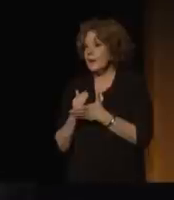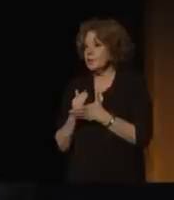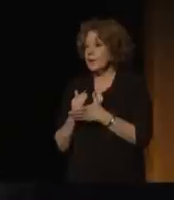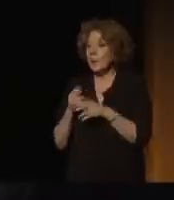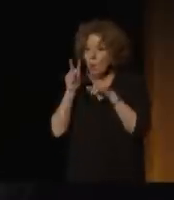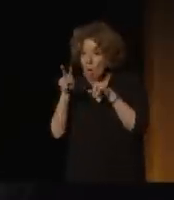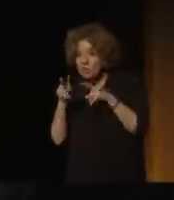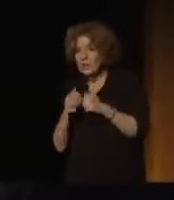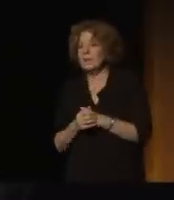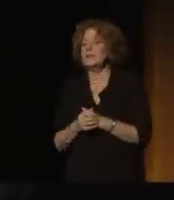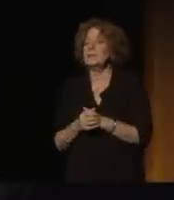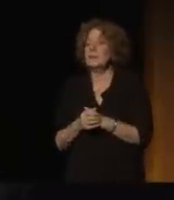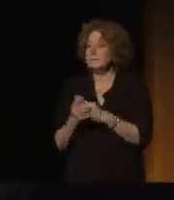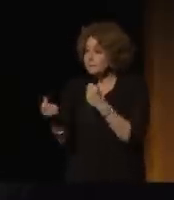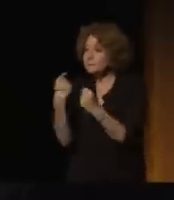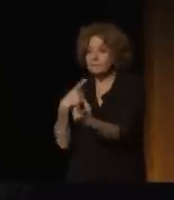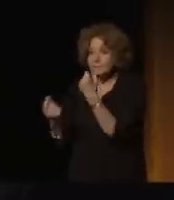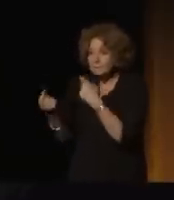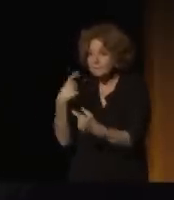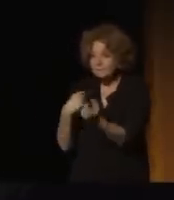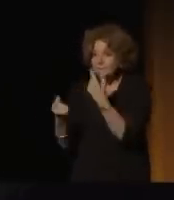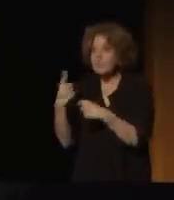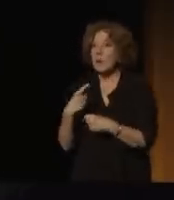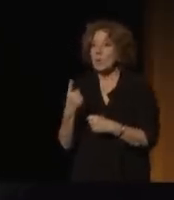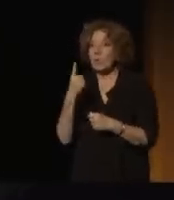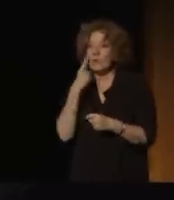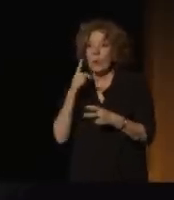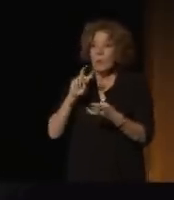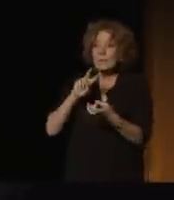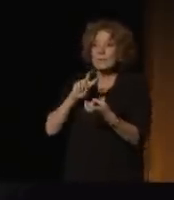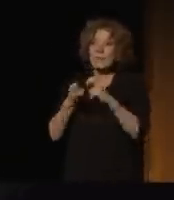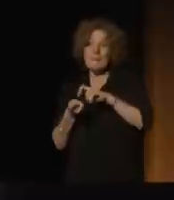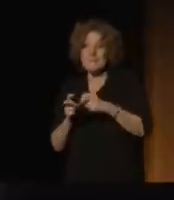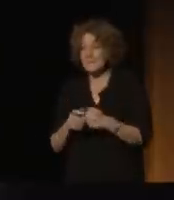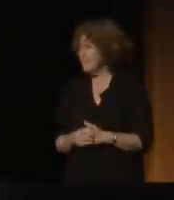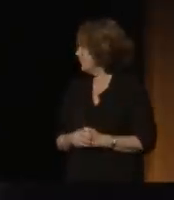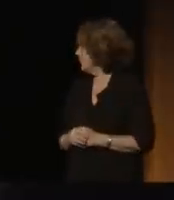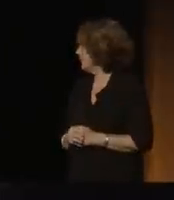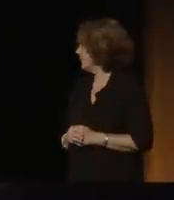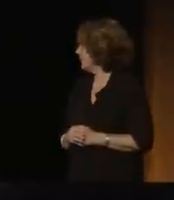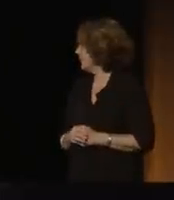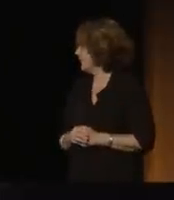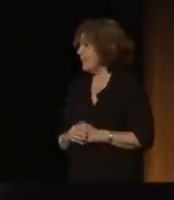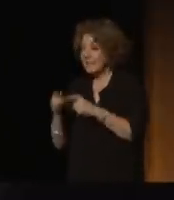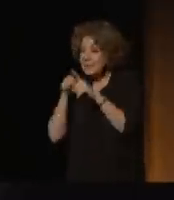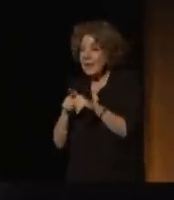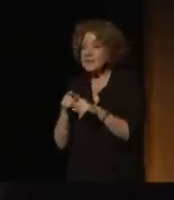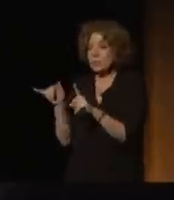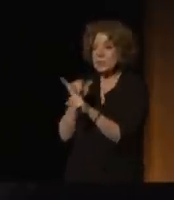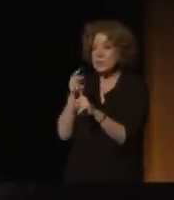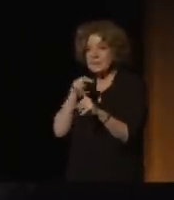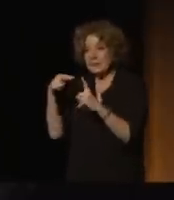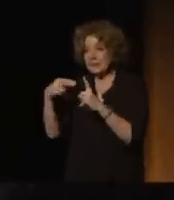were watching the returns come in, and it became apparent that there was a problem. And depending on what perspective you were coming